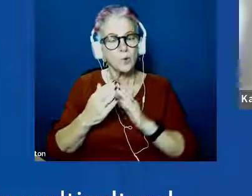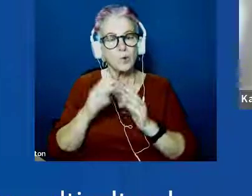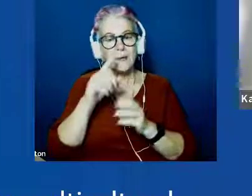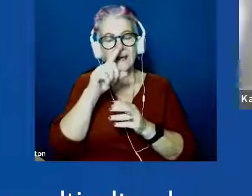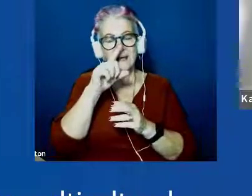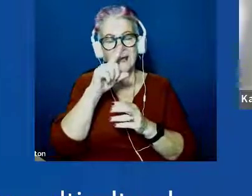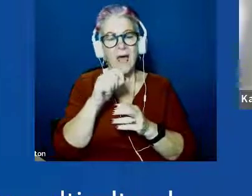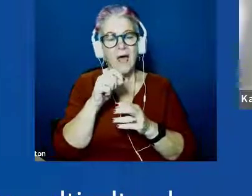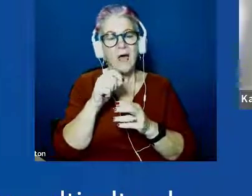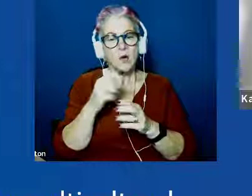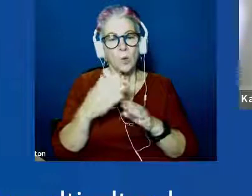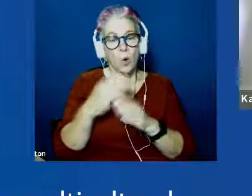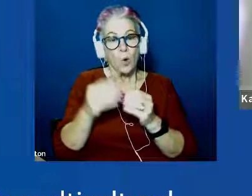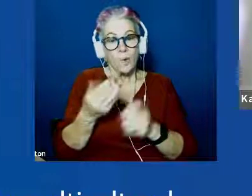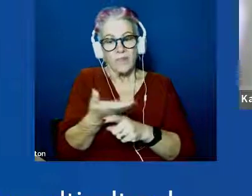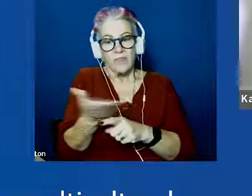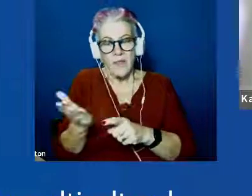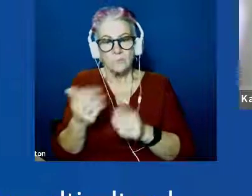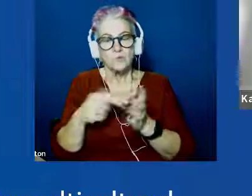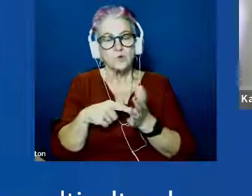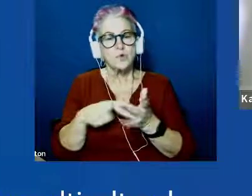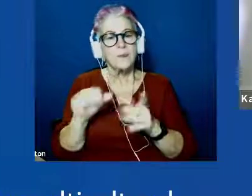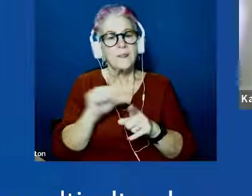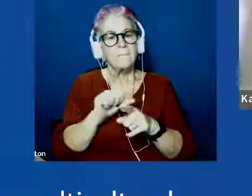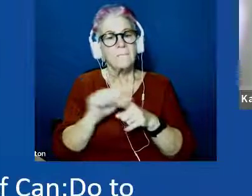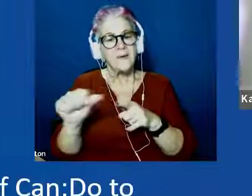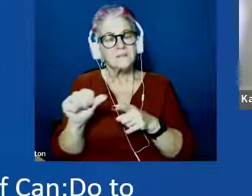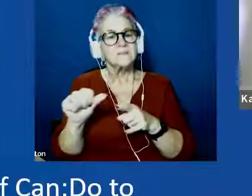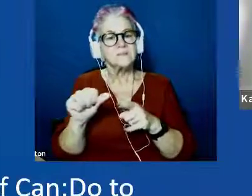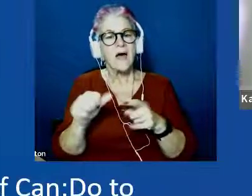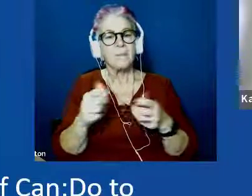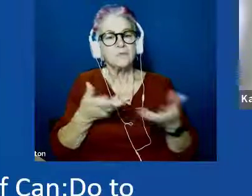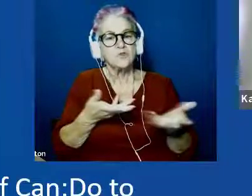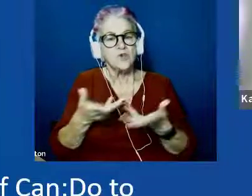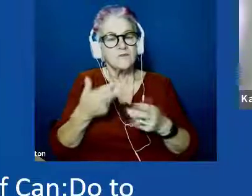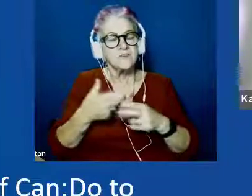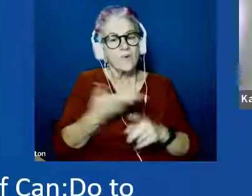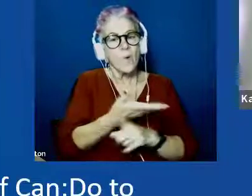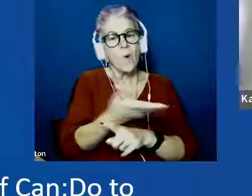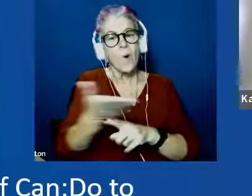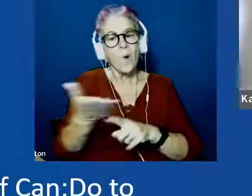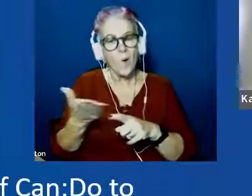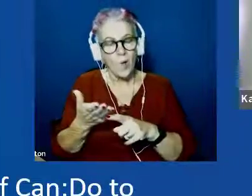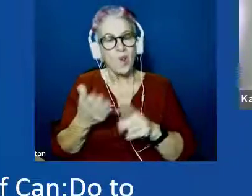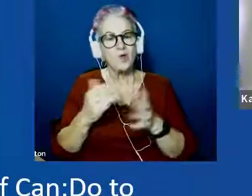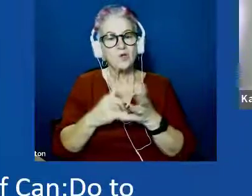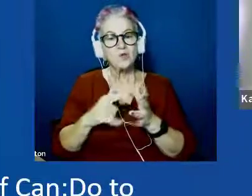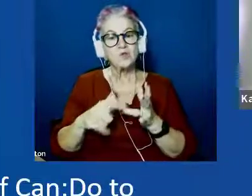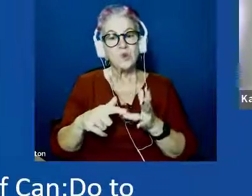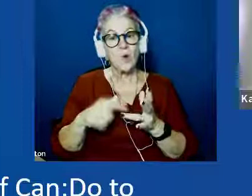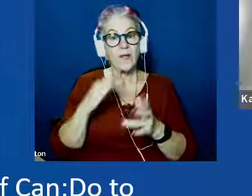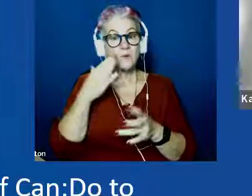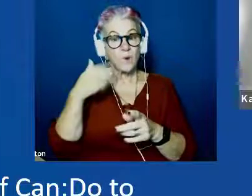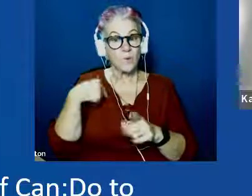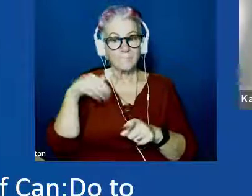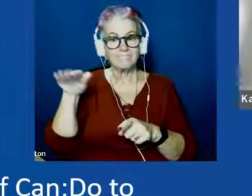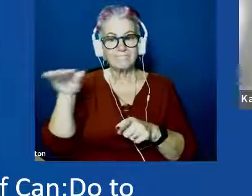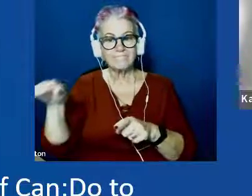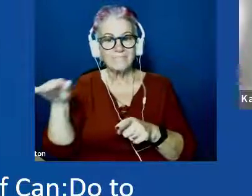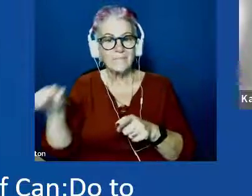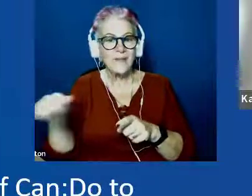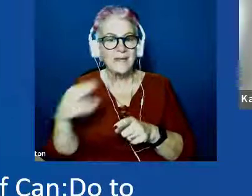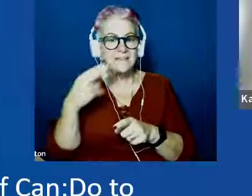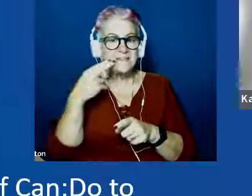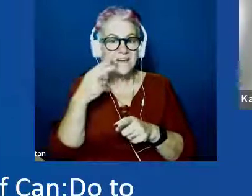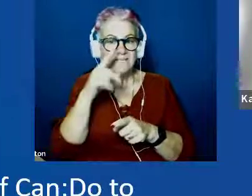best serve those for everybody. That's when we reached out to Deaf Can Do. So originally we reached